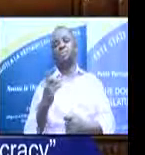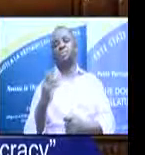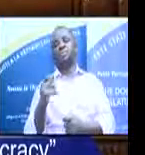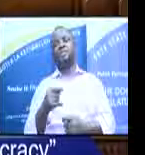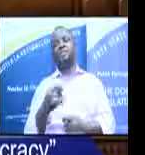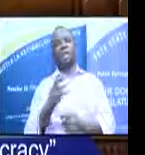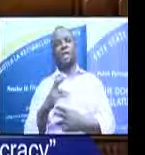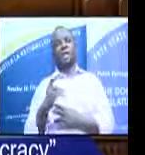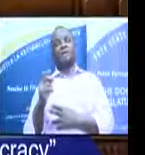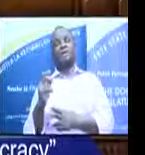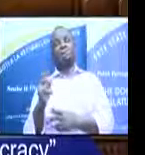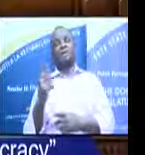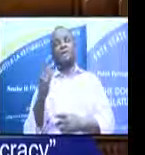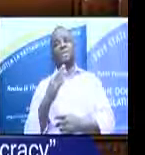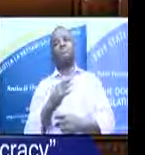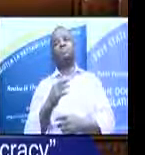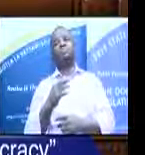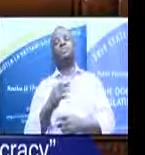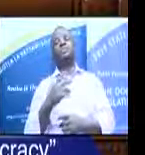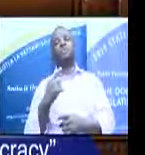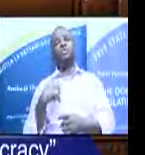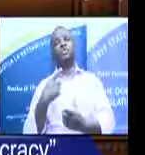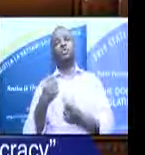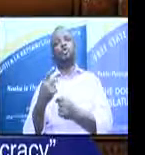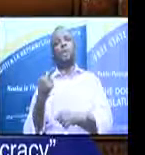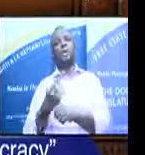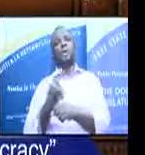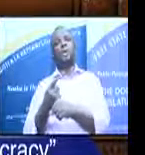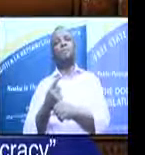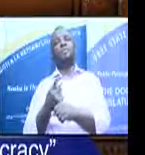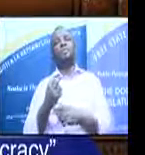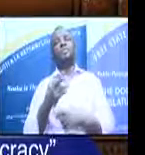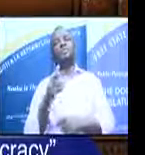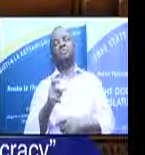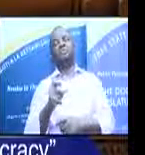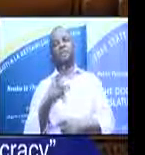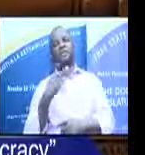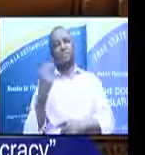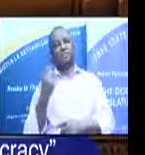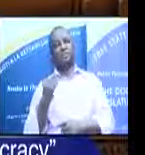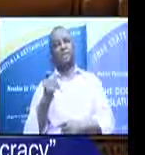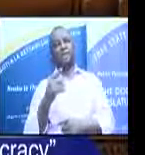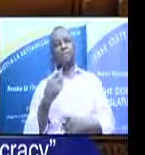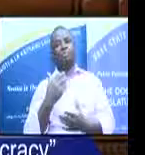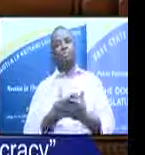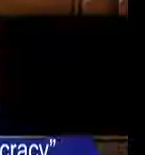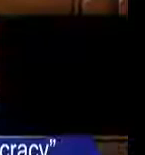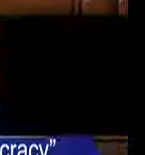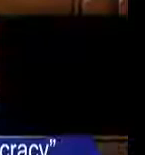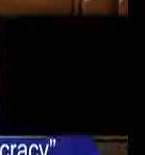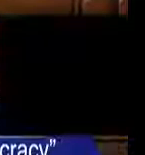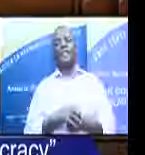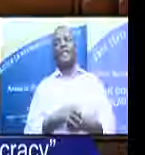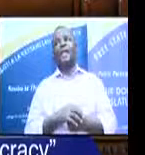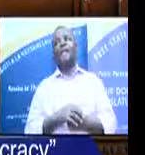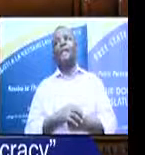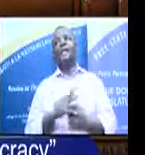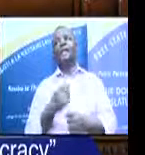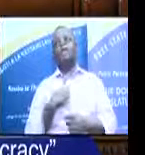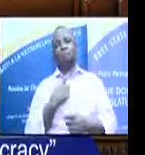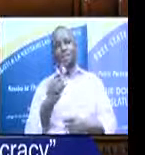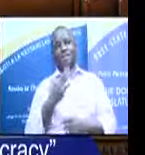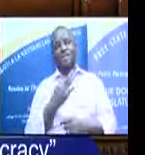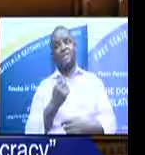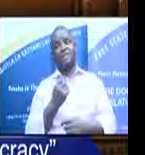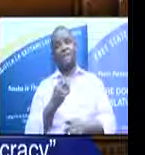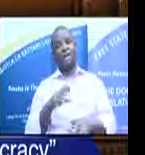to see what he did say, as you usually do when you do not know when the person said it, so that we can deal with it. I'm saying this because if